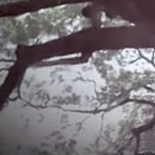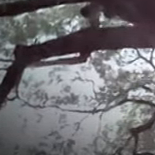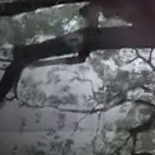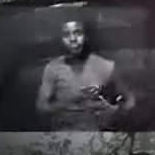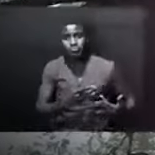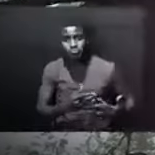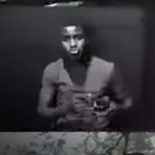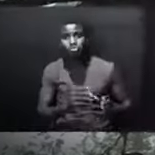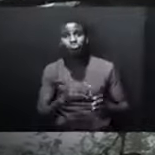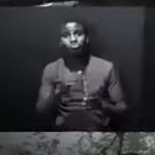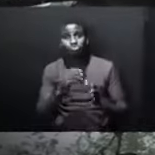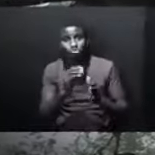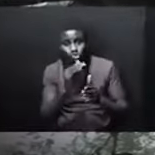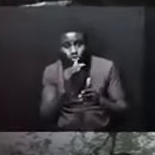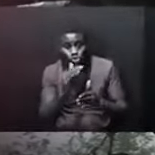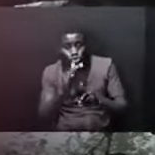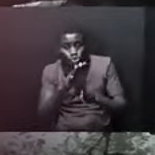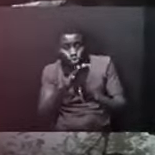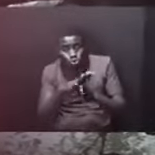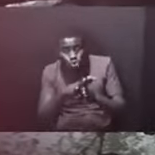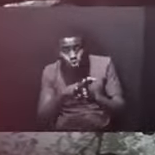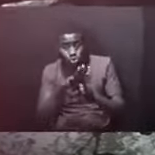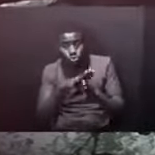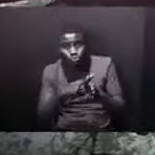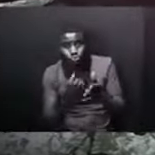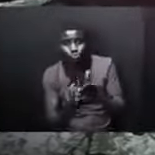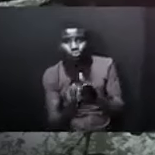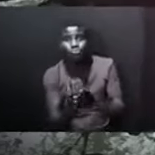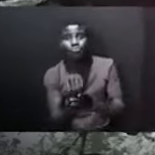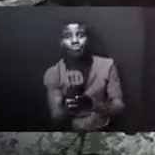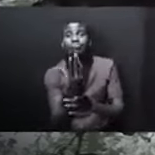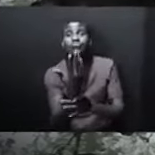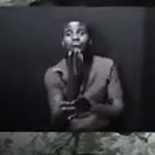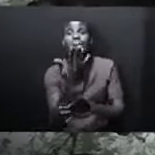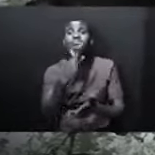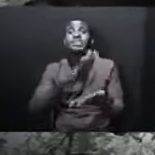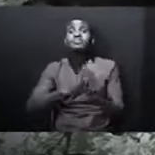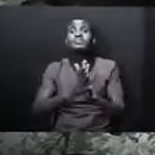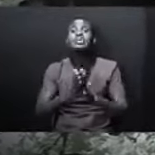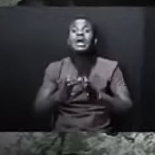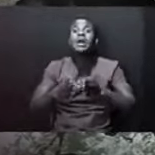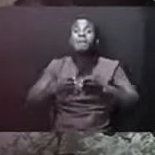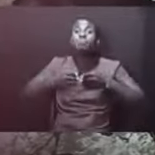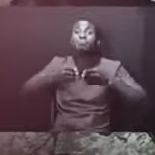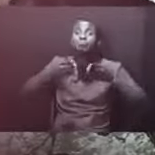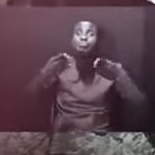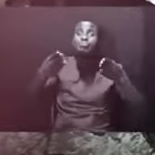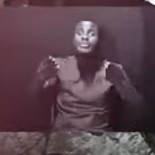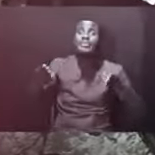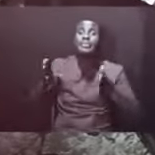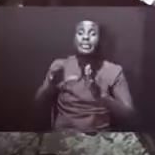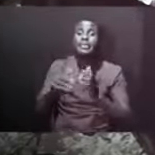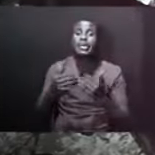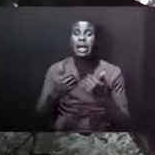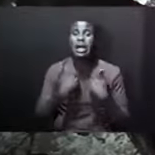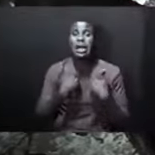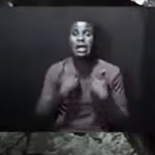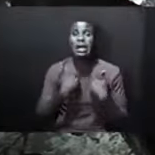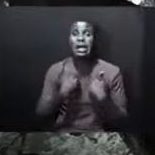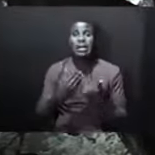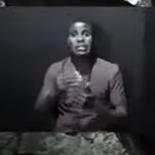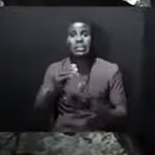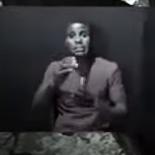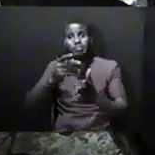will grow and become big. It will have branches and all sorts of